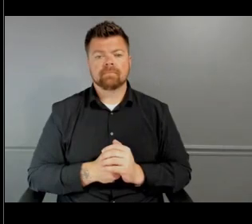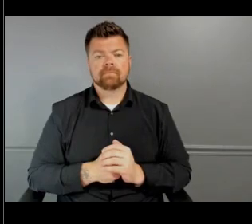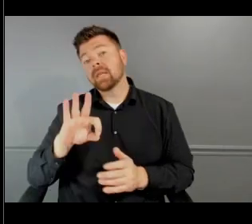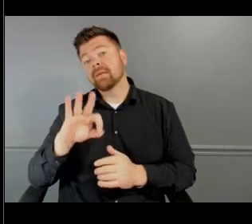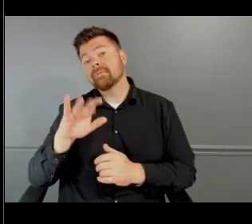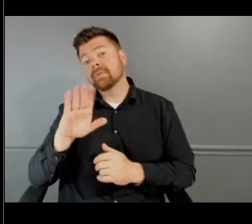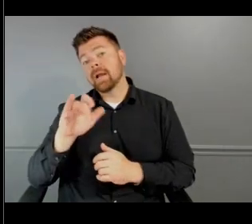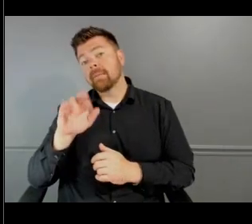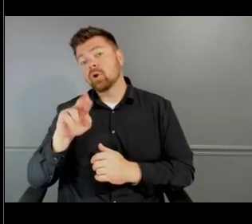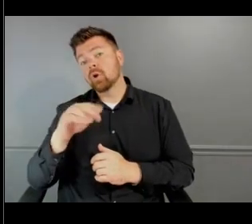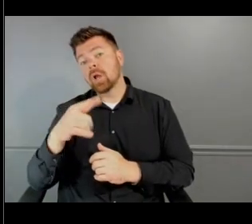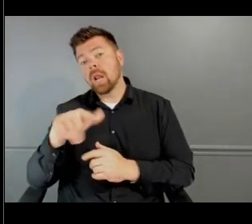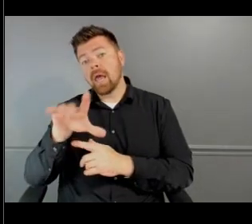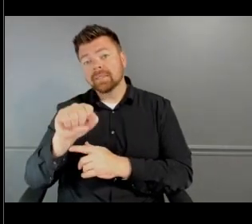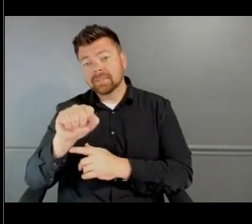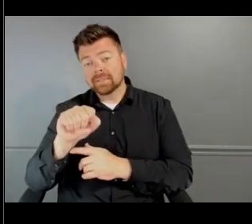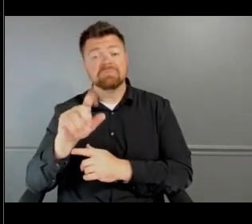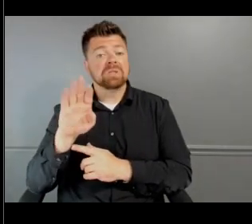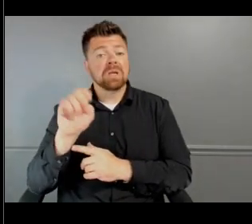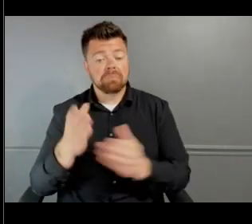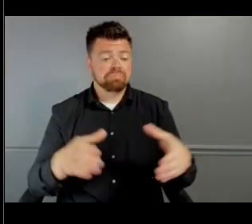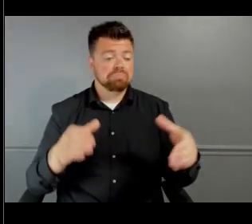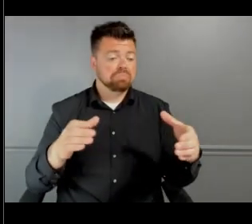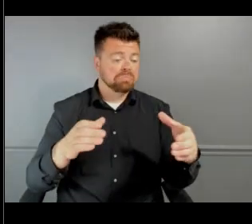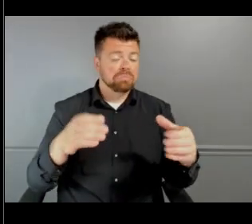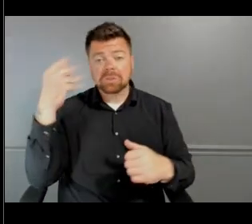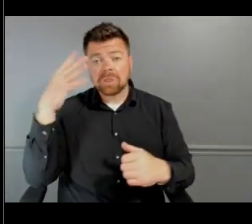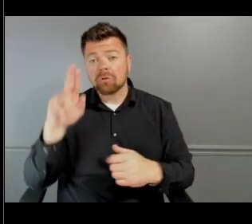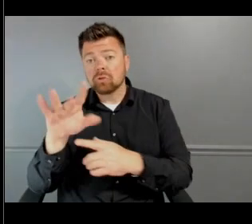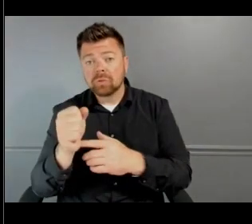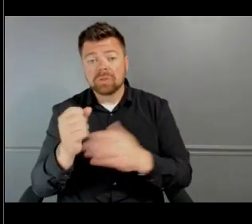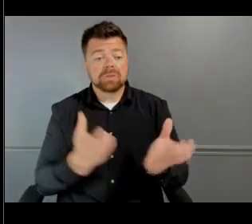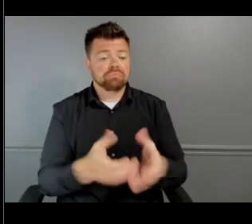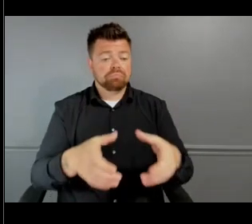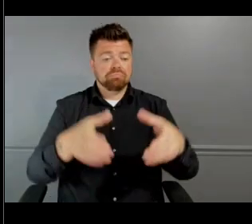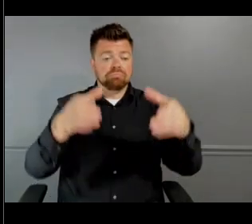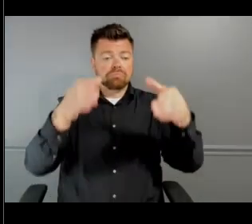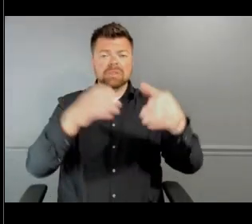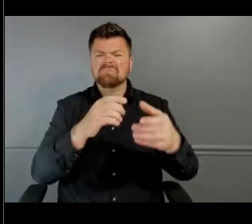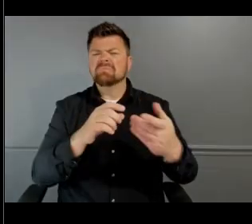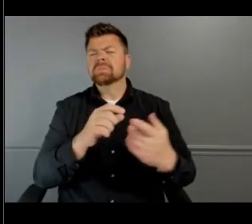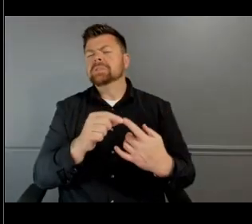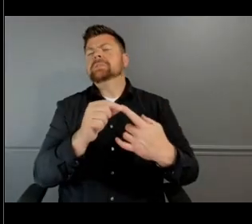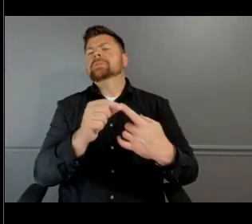Fiberglass tub and shower units present special considerations.